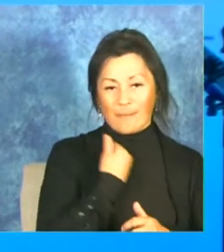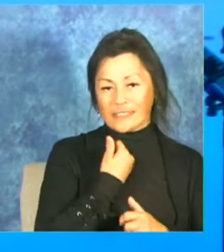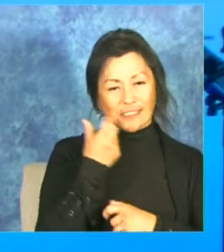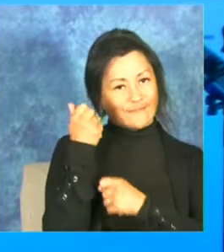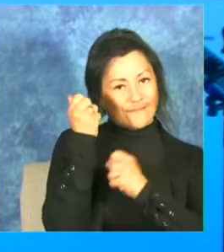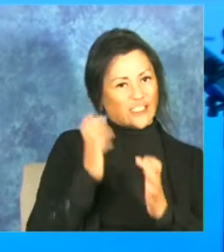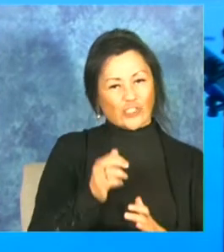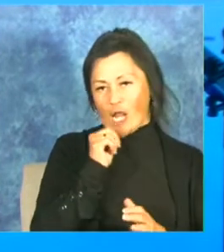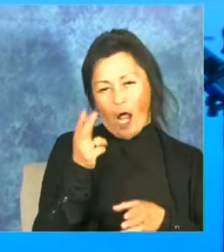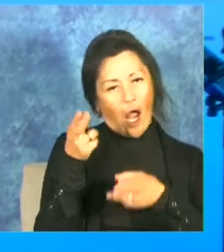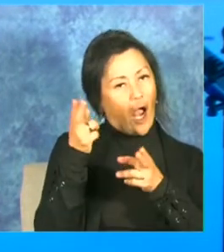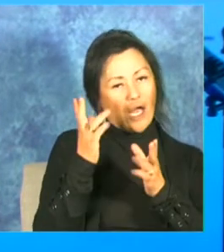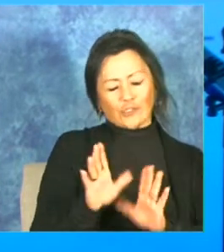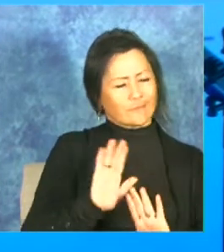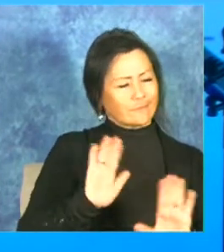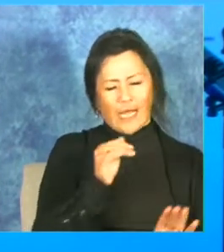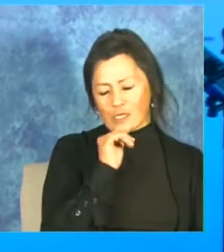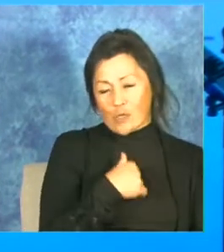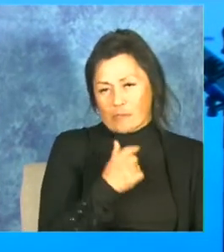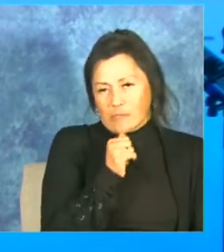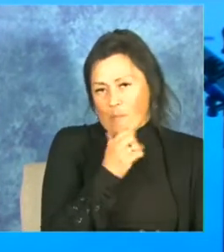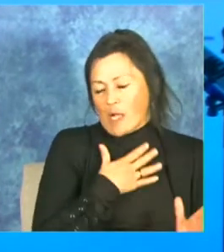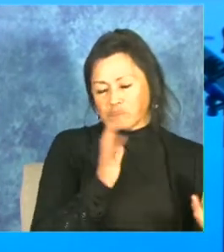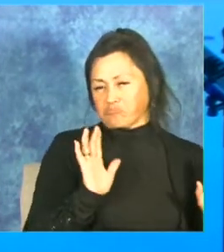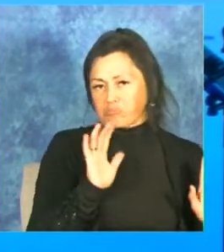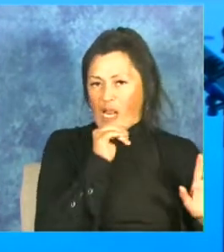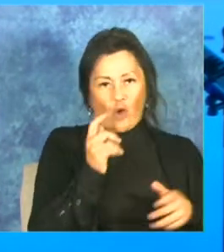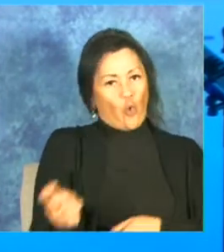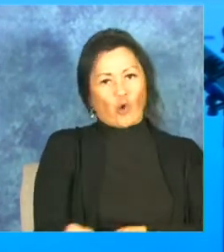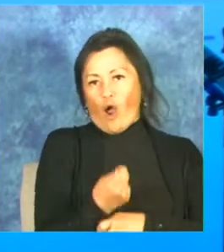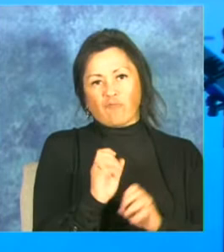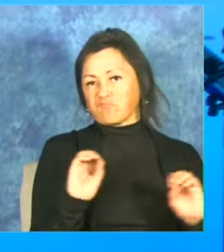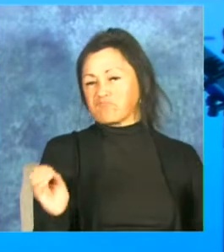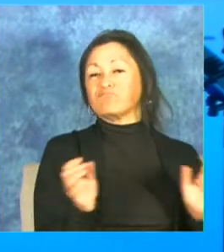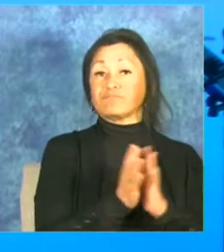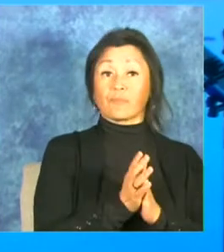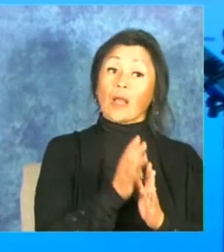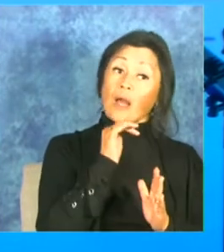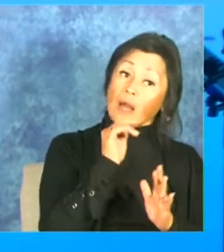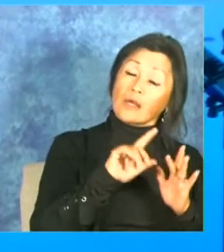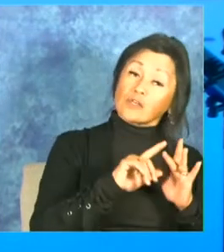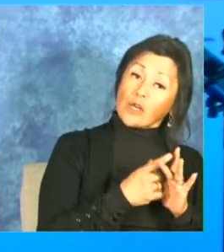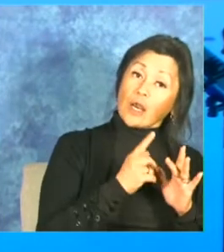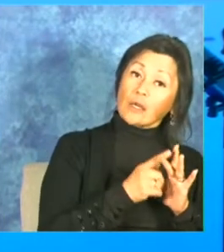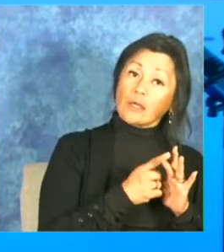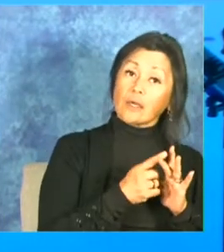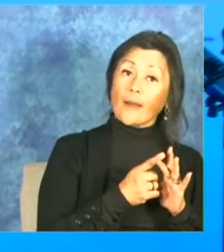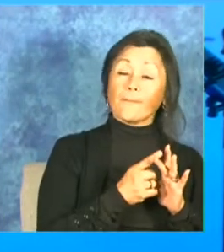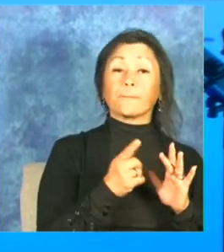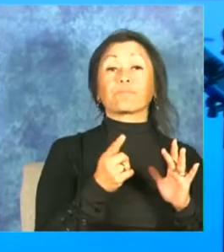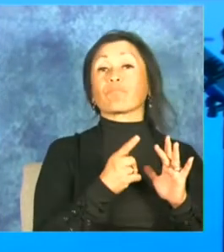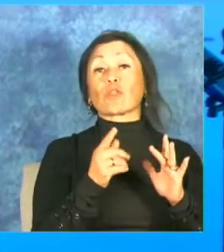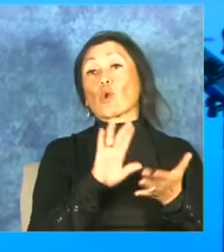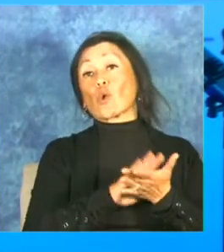not a hunter. I just don't do that. Don't golf. I did start eating more chicken.